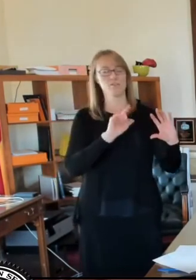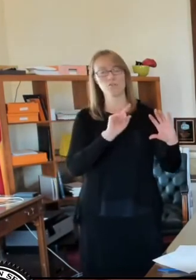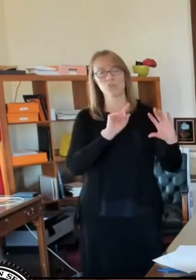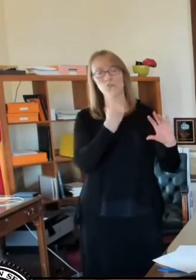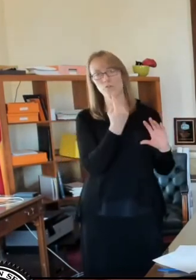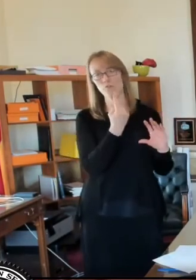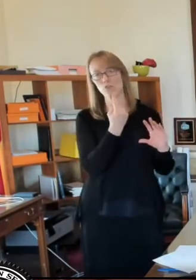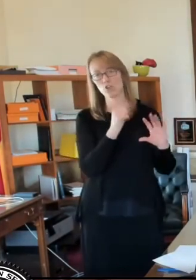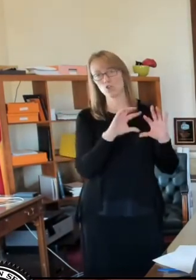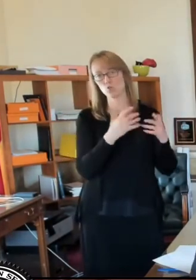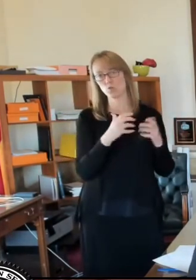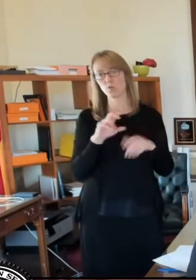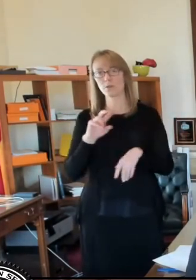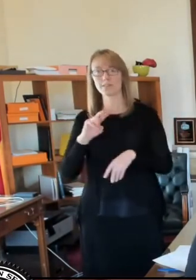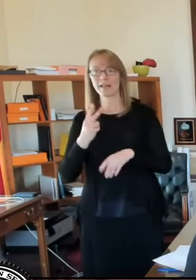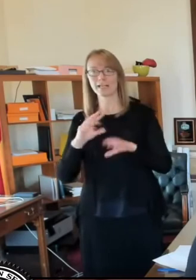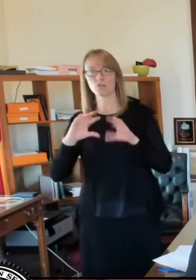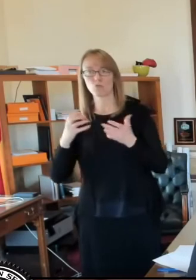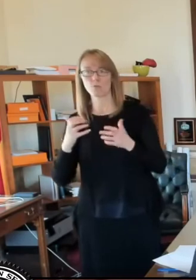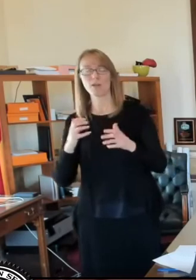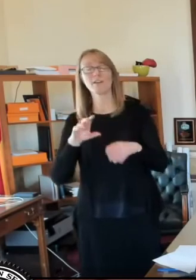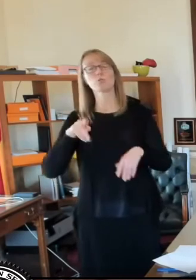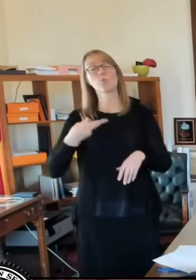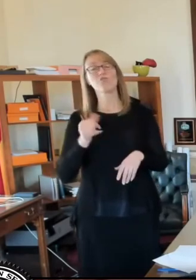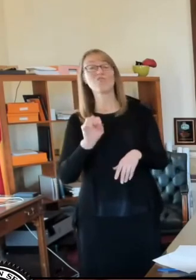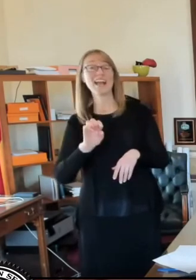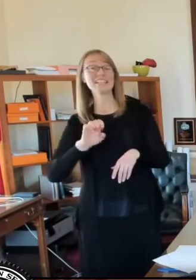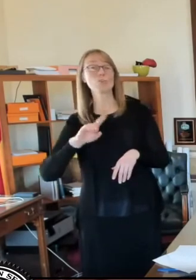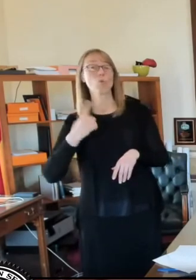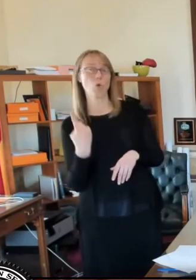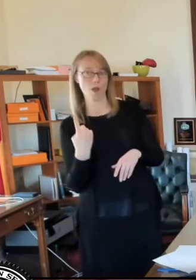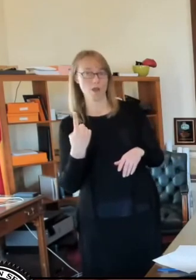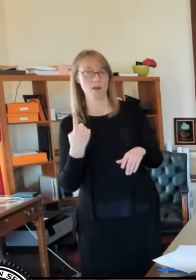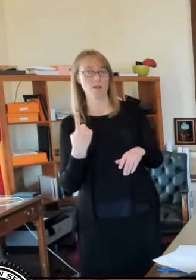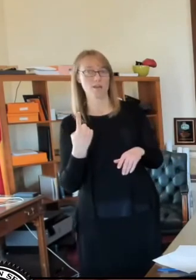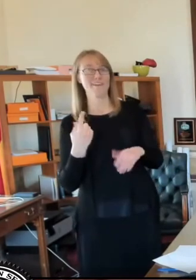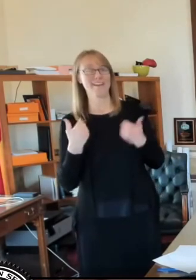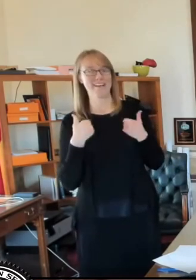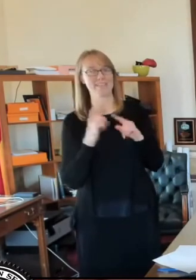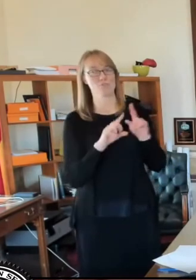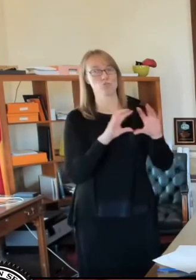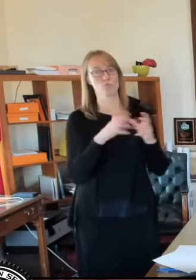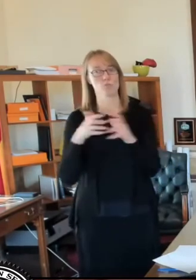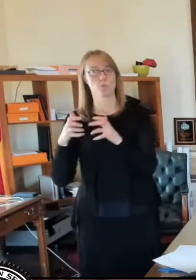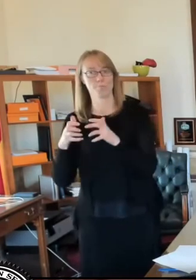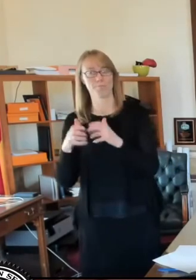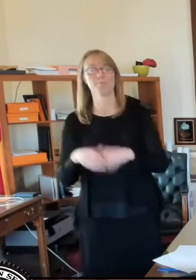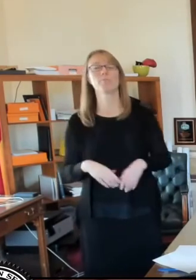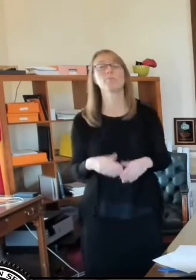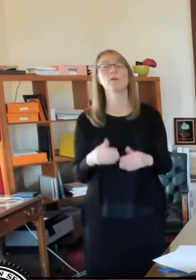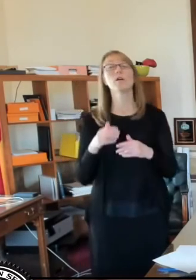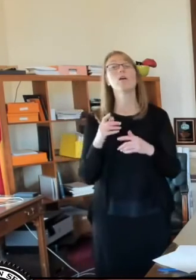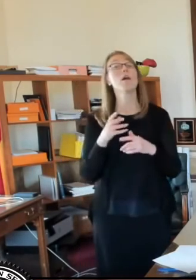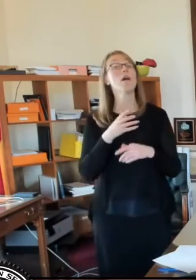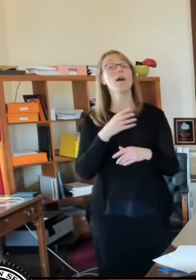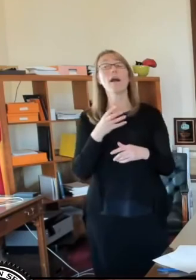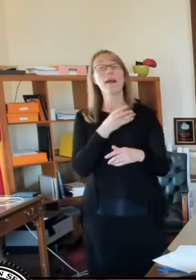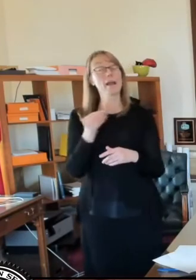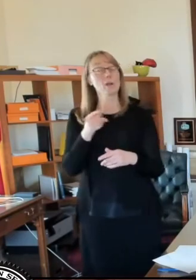1A, 1B, 1C, and then high-risk populations, and that's anyone who's 65 or older